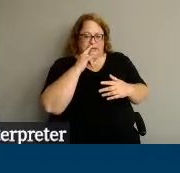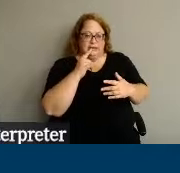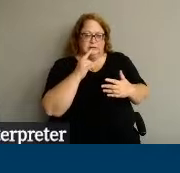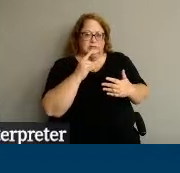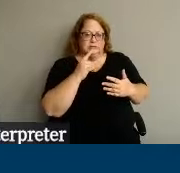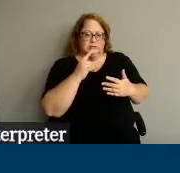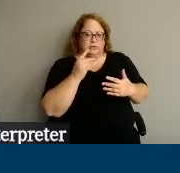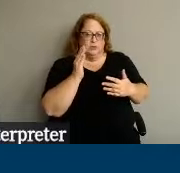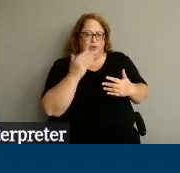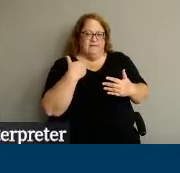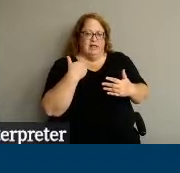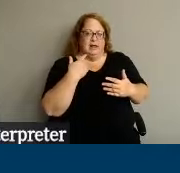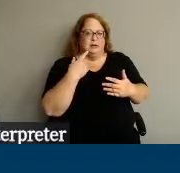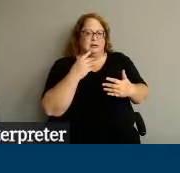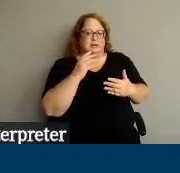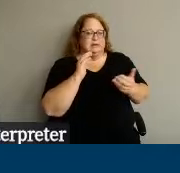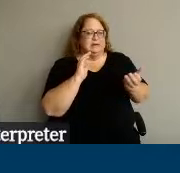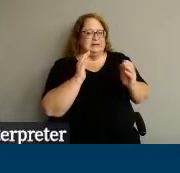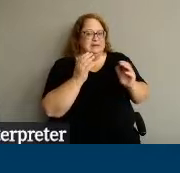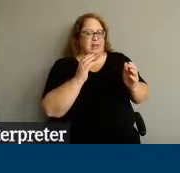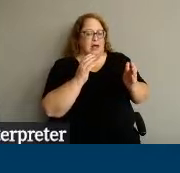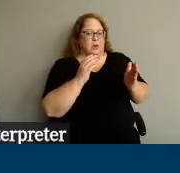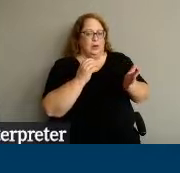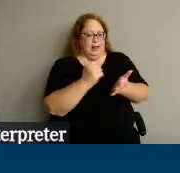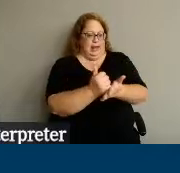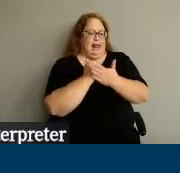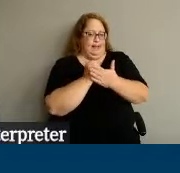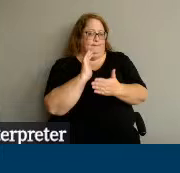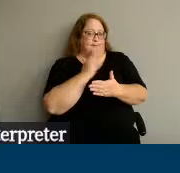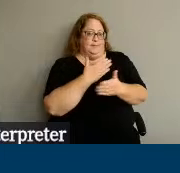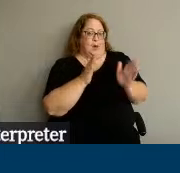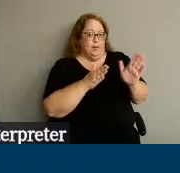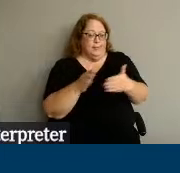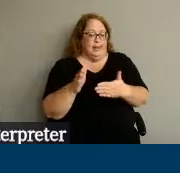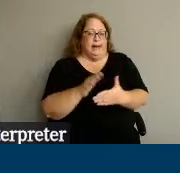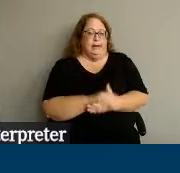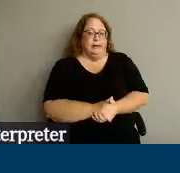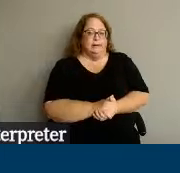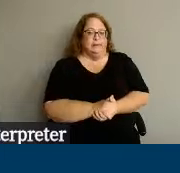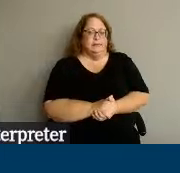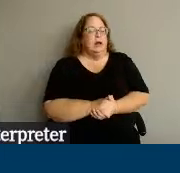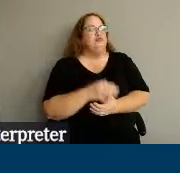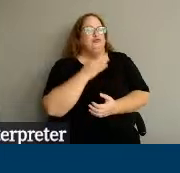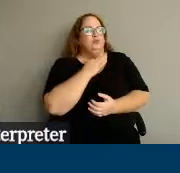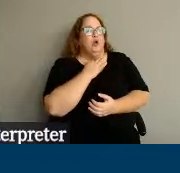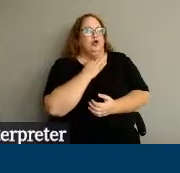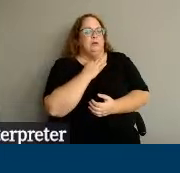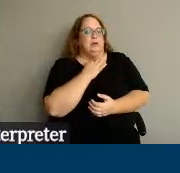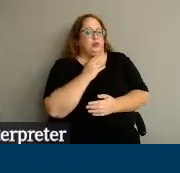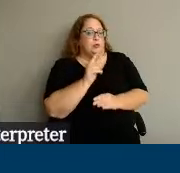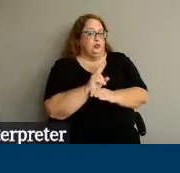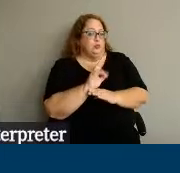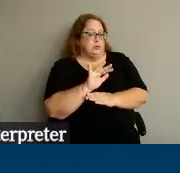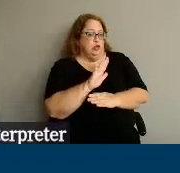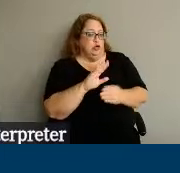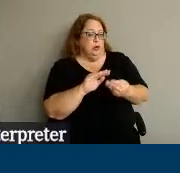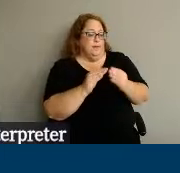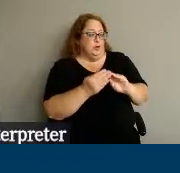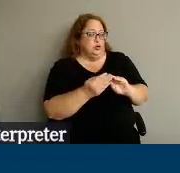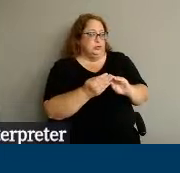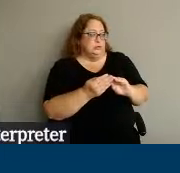And it would seem there would be an aid in our planning to make sure how many people we're going to have that. I was just wondering, do we utilize their